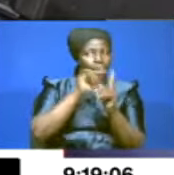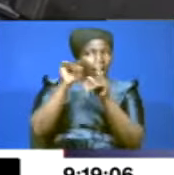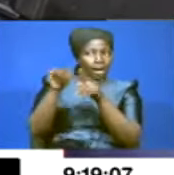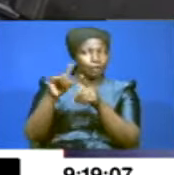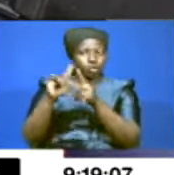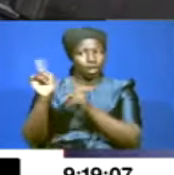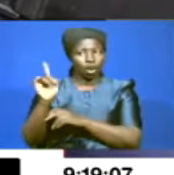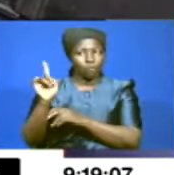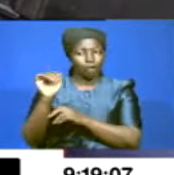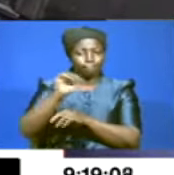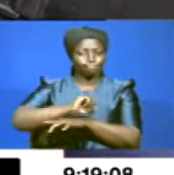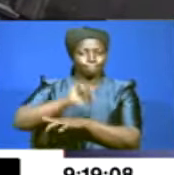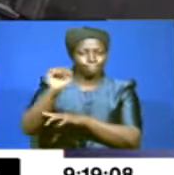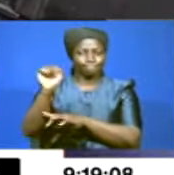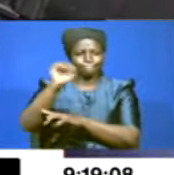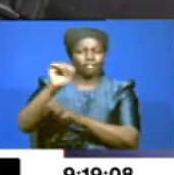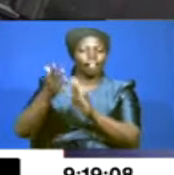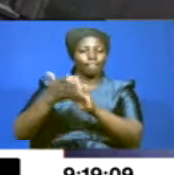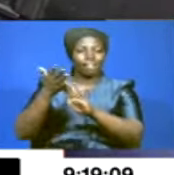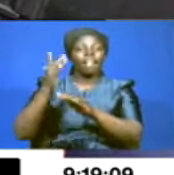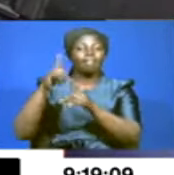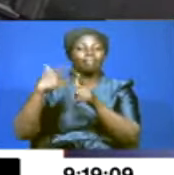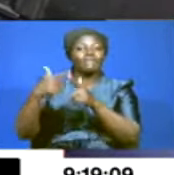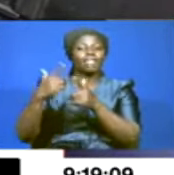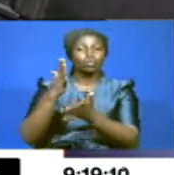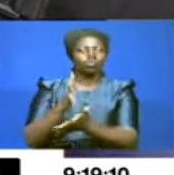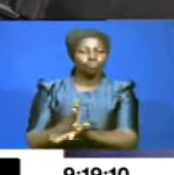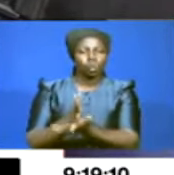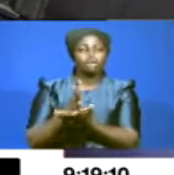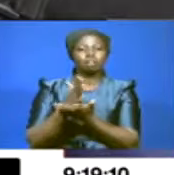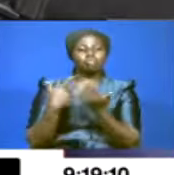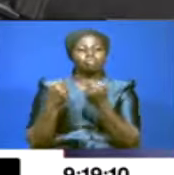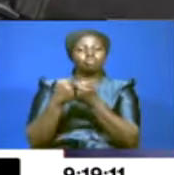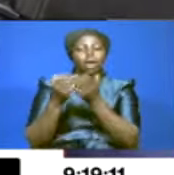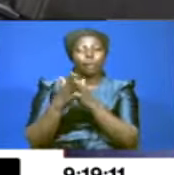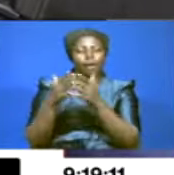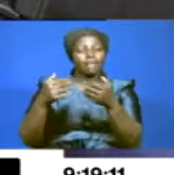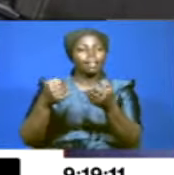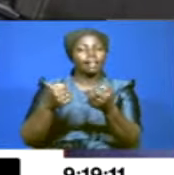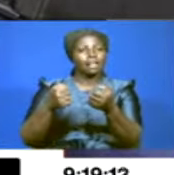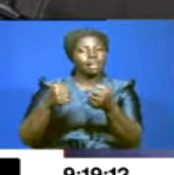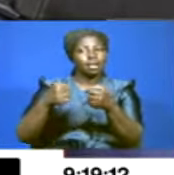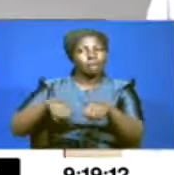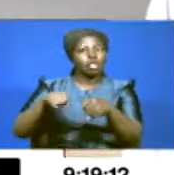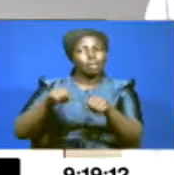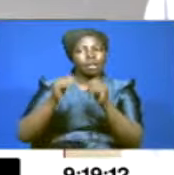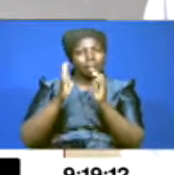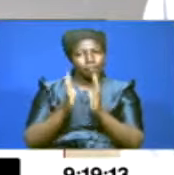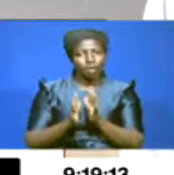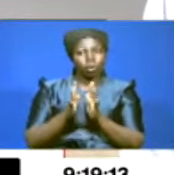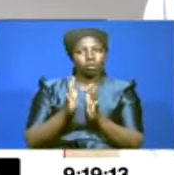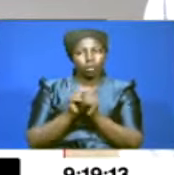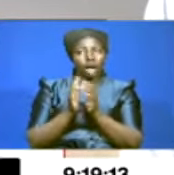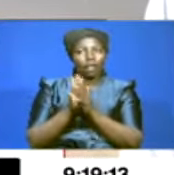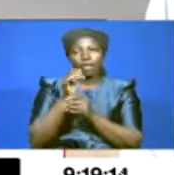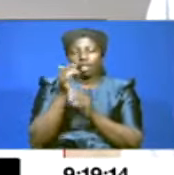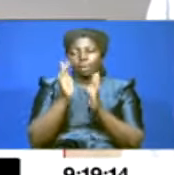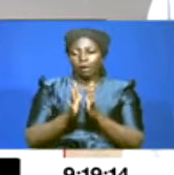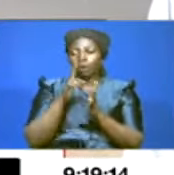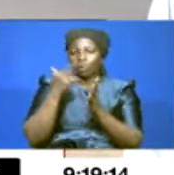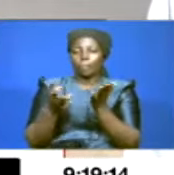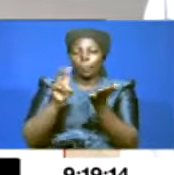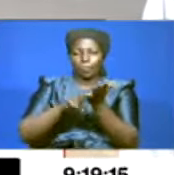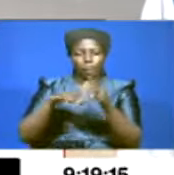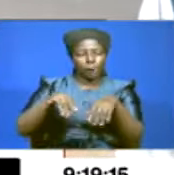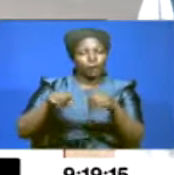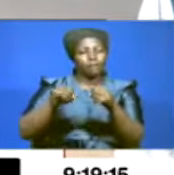over speeding. Ndio ikakuja ikagonga driver wa pikipiki na passenger wake wakaangamia. Driving school, waache